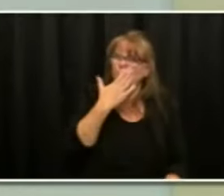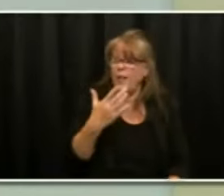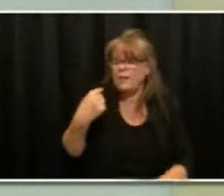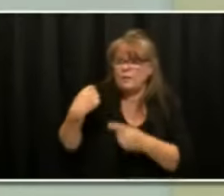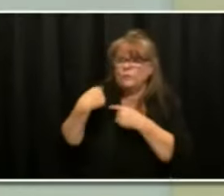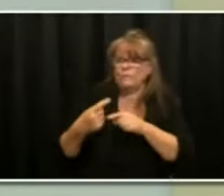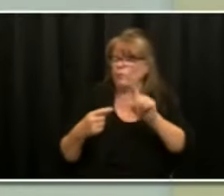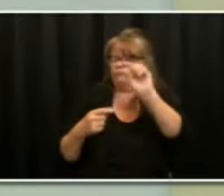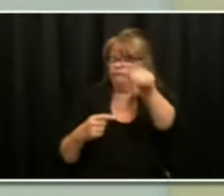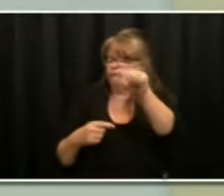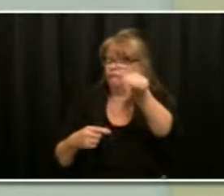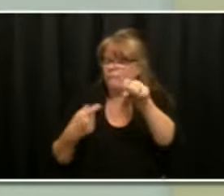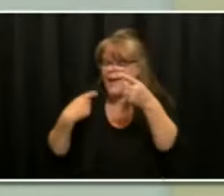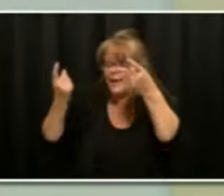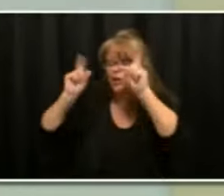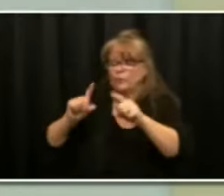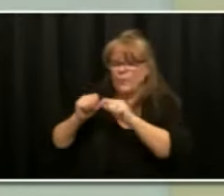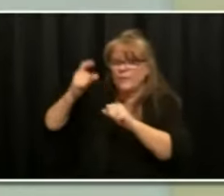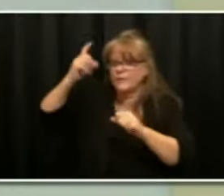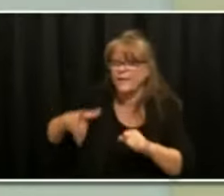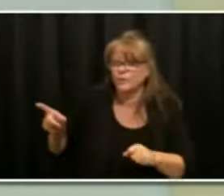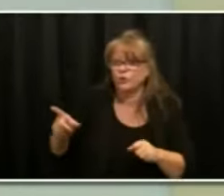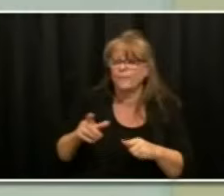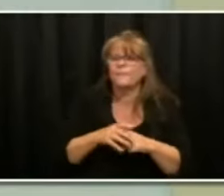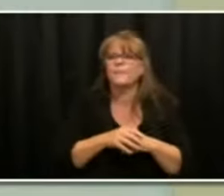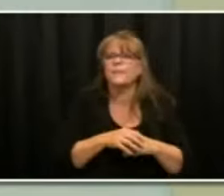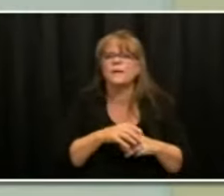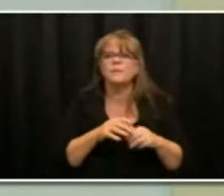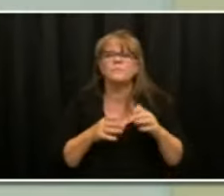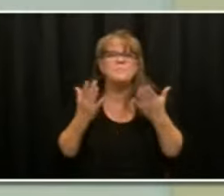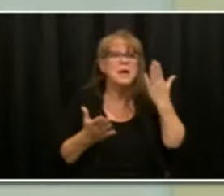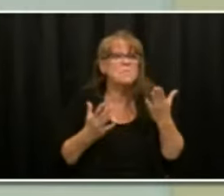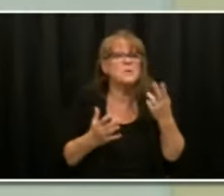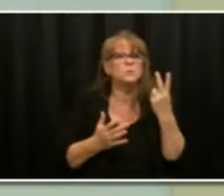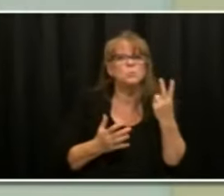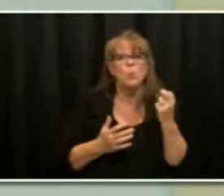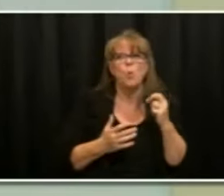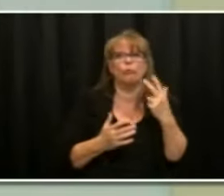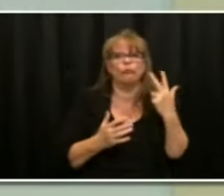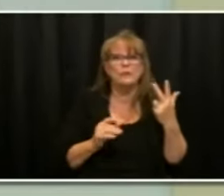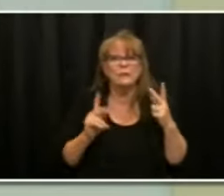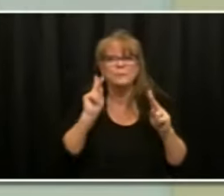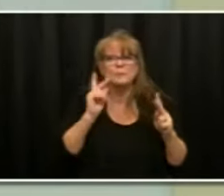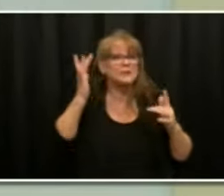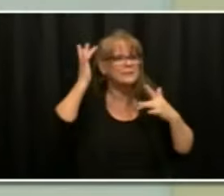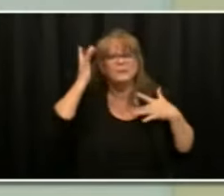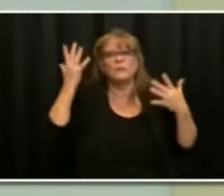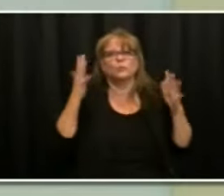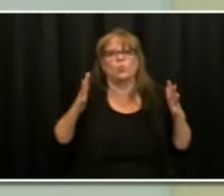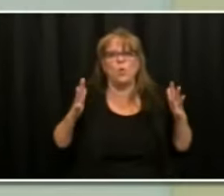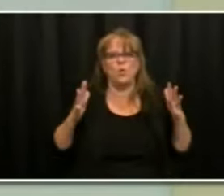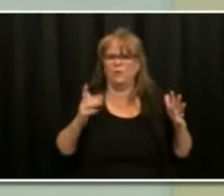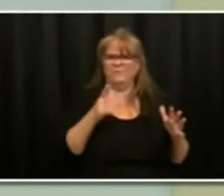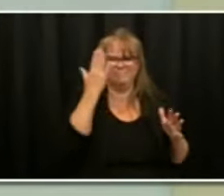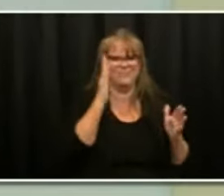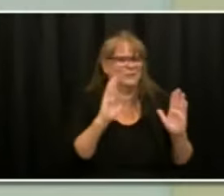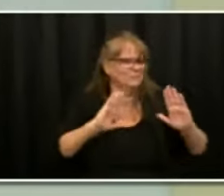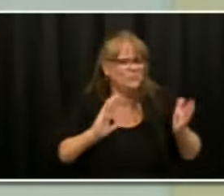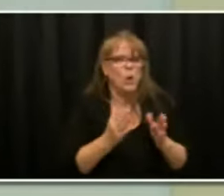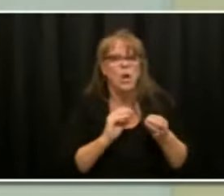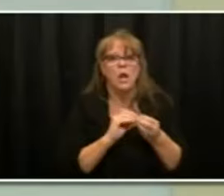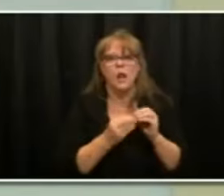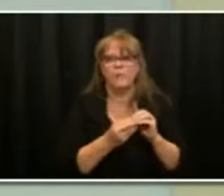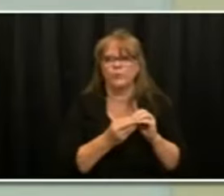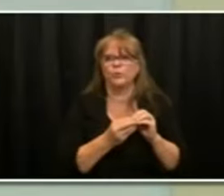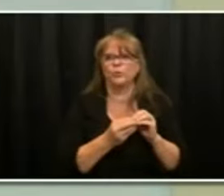in the numbers of 2 or 3 cases for these outbreaks, so quite small. I think there's differences. There's lots we're learning